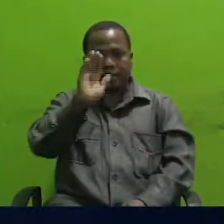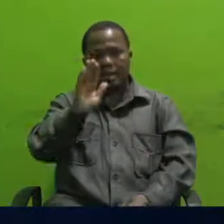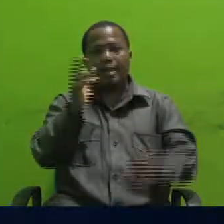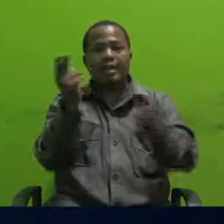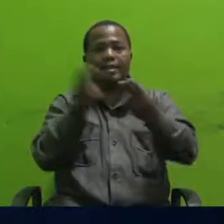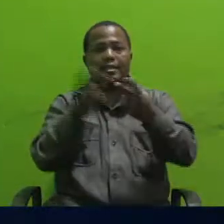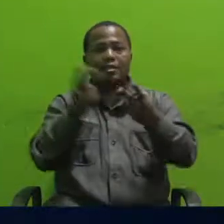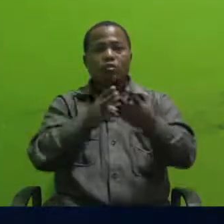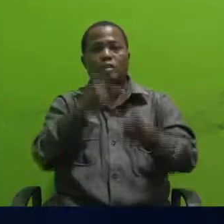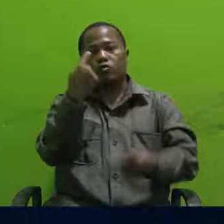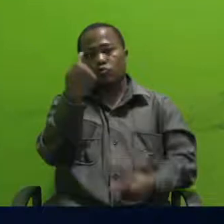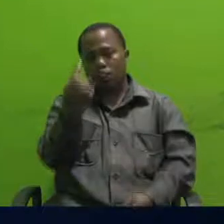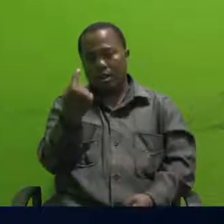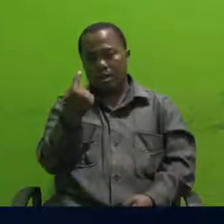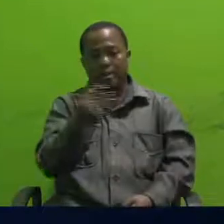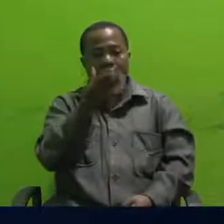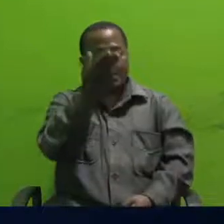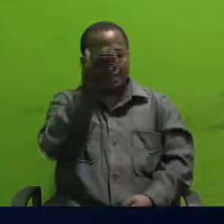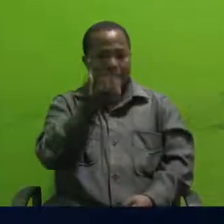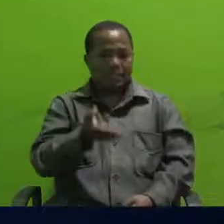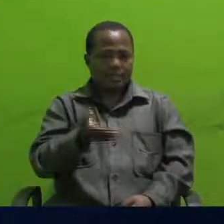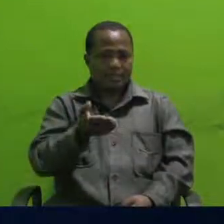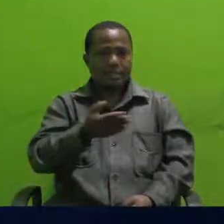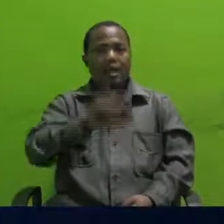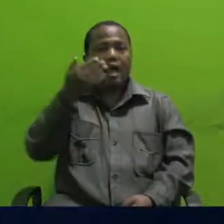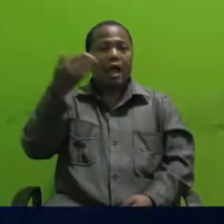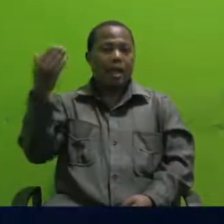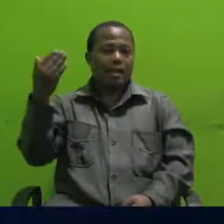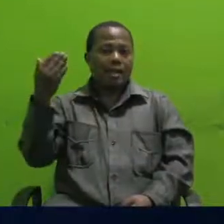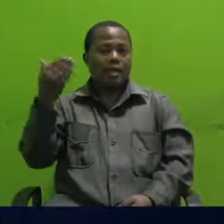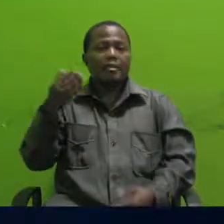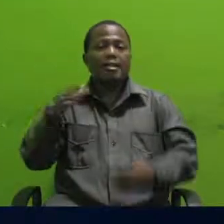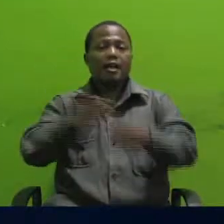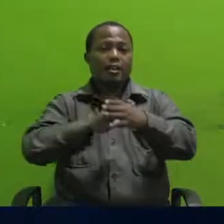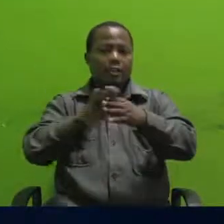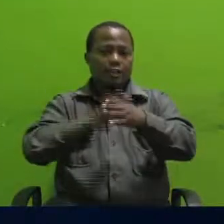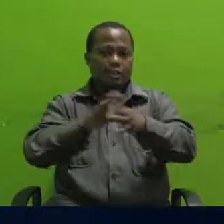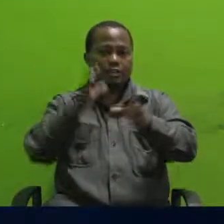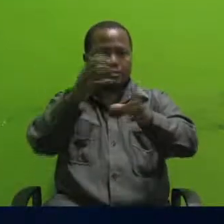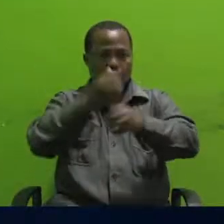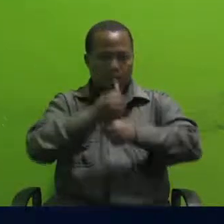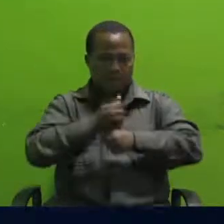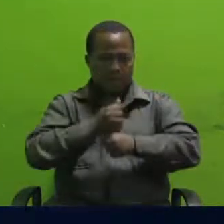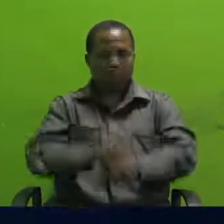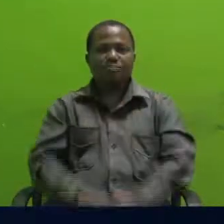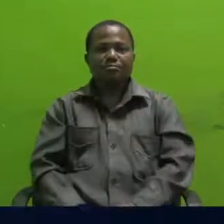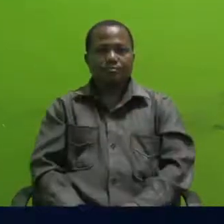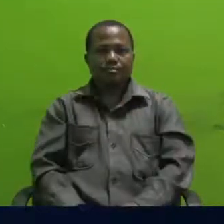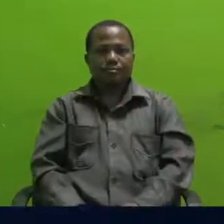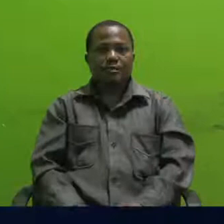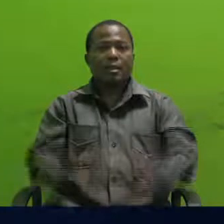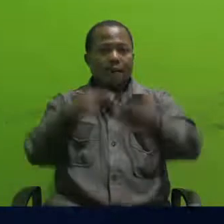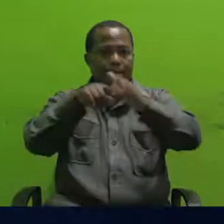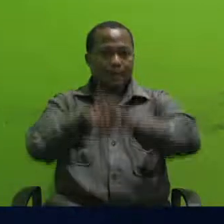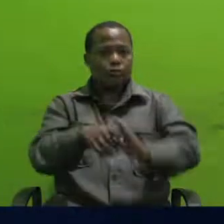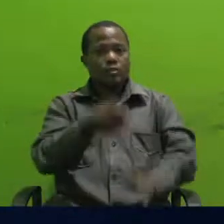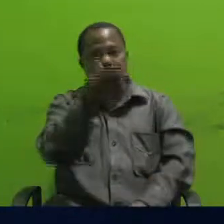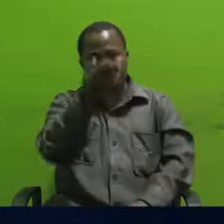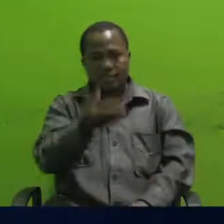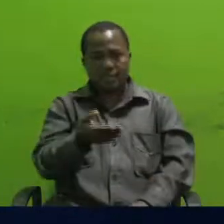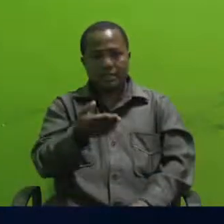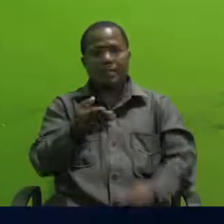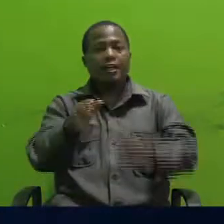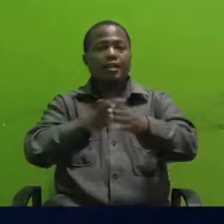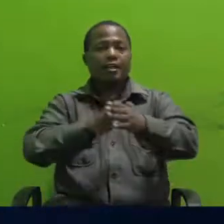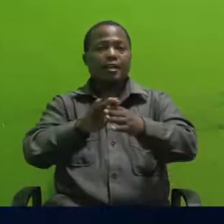is equal to 1. And this is another relationship obtained between these